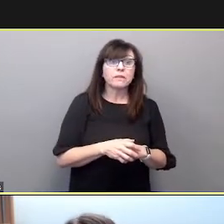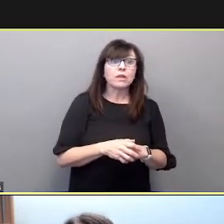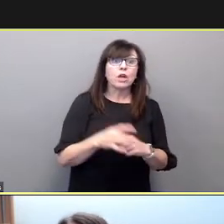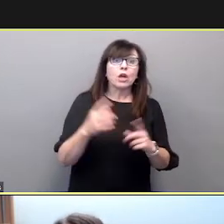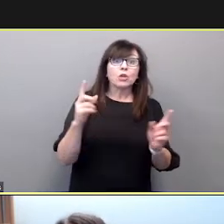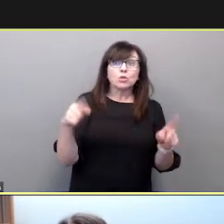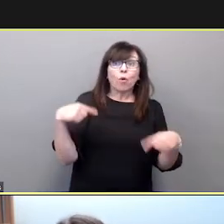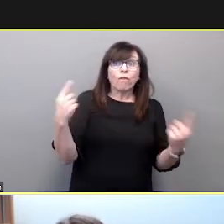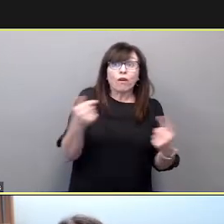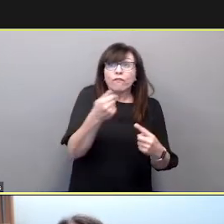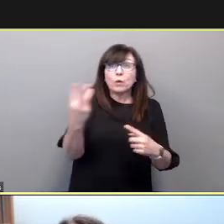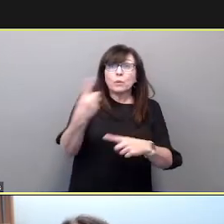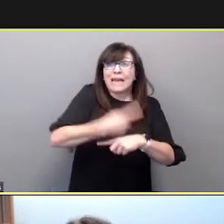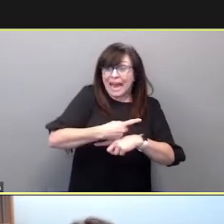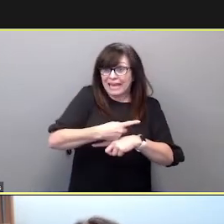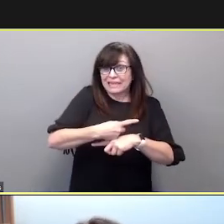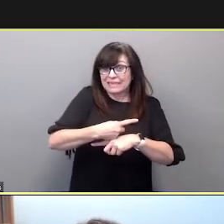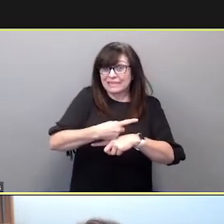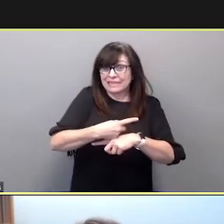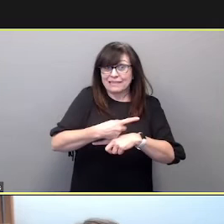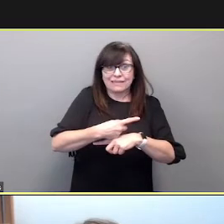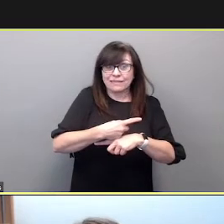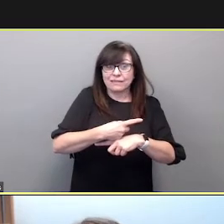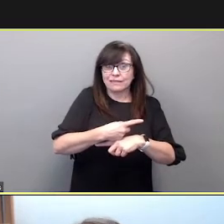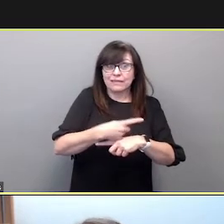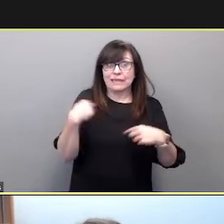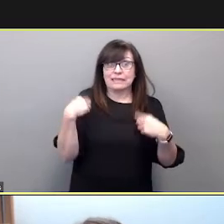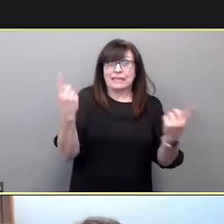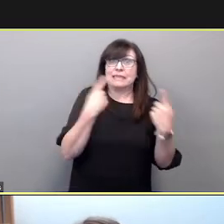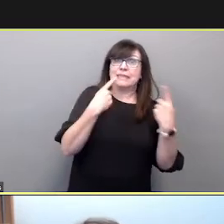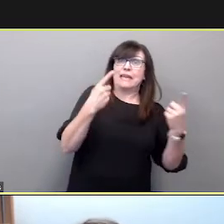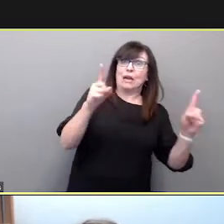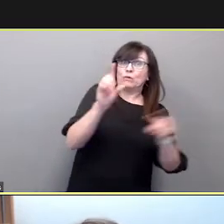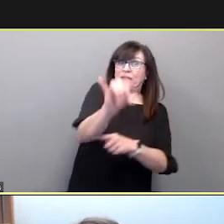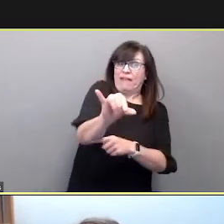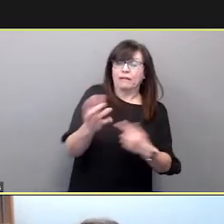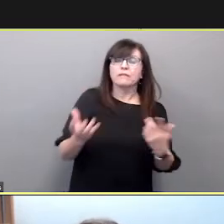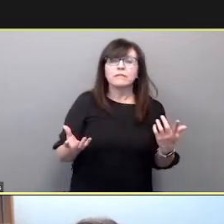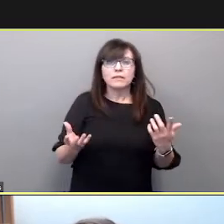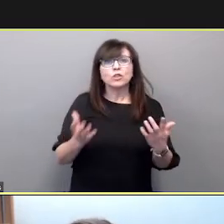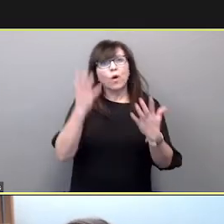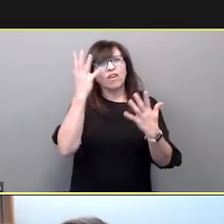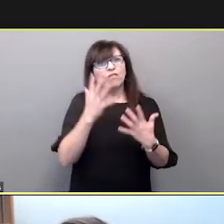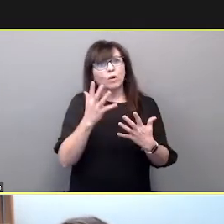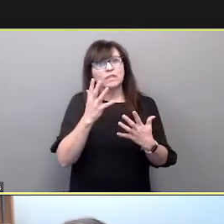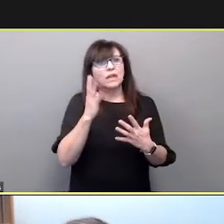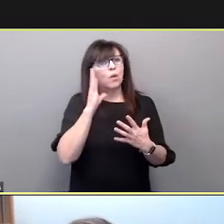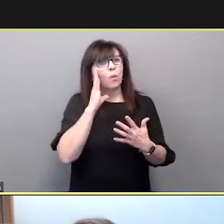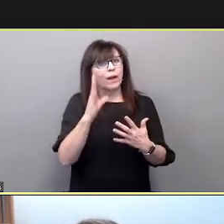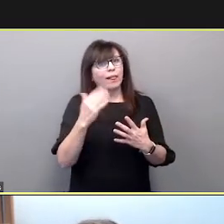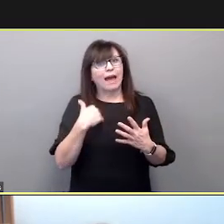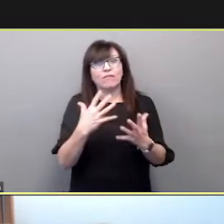days lapse in time since this occurred. So unfortunately, there's going to be a lot that we do not